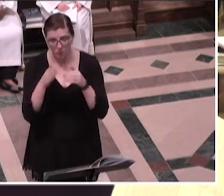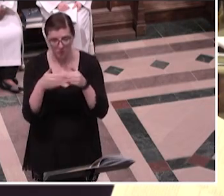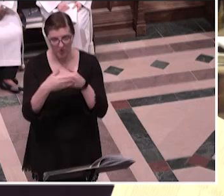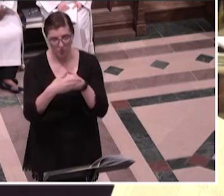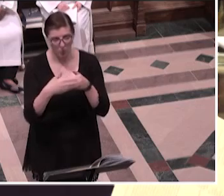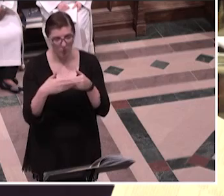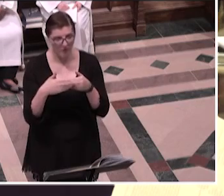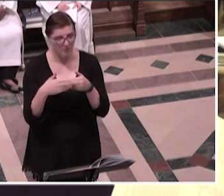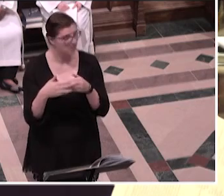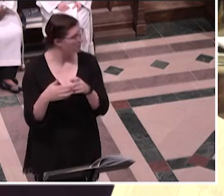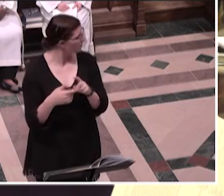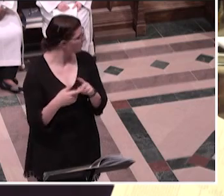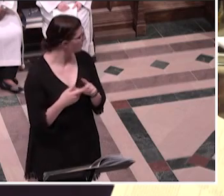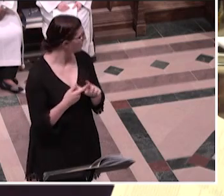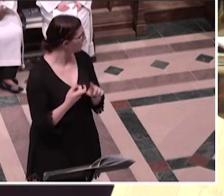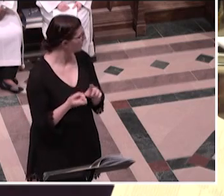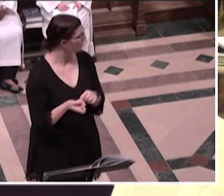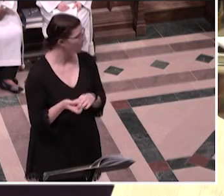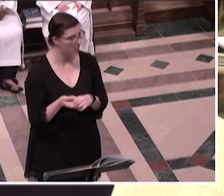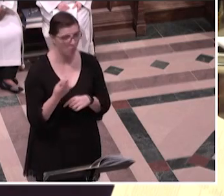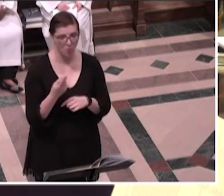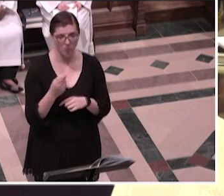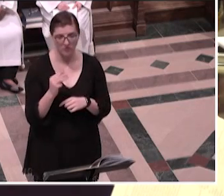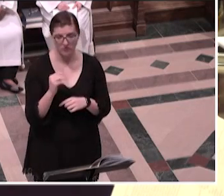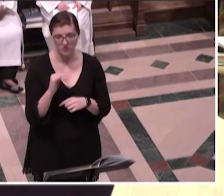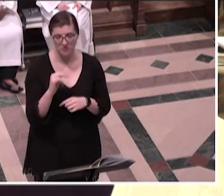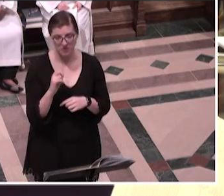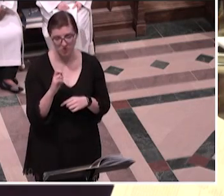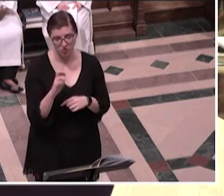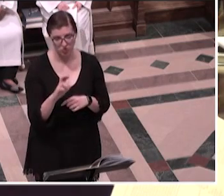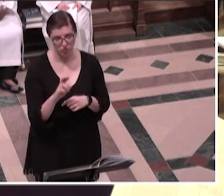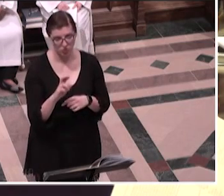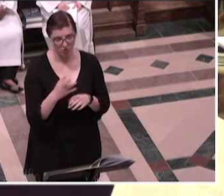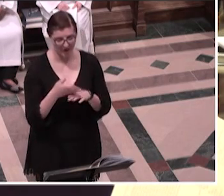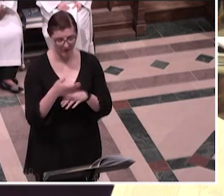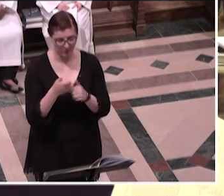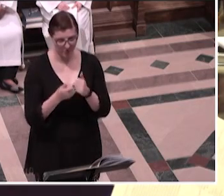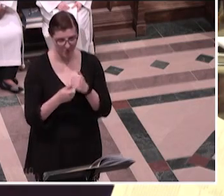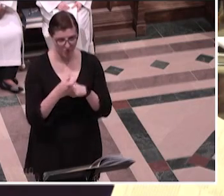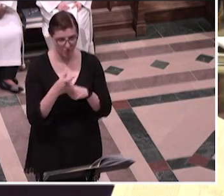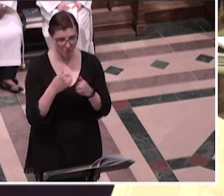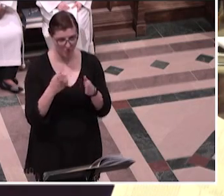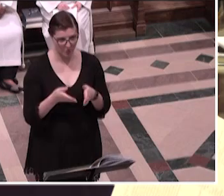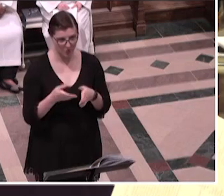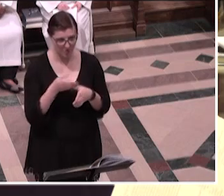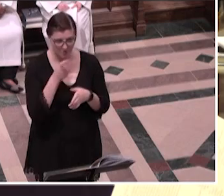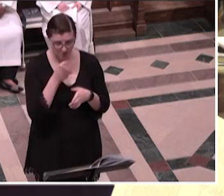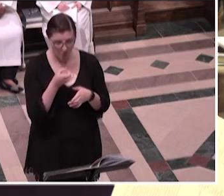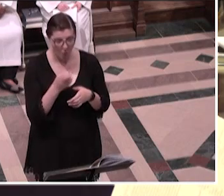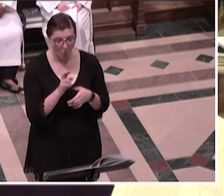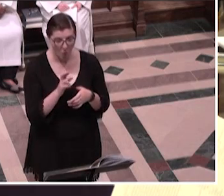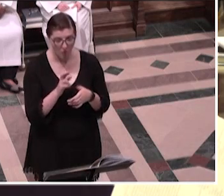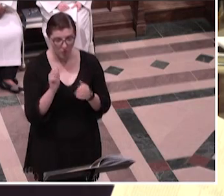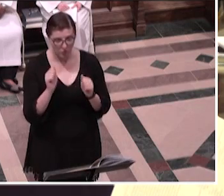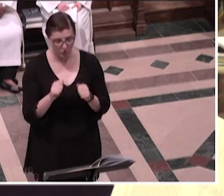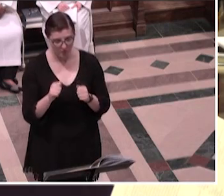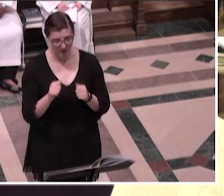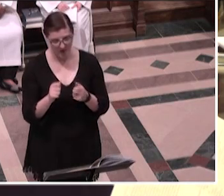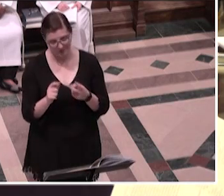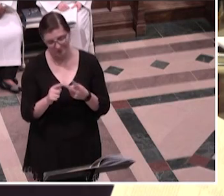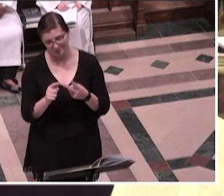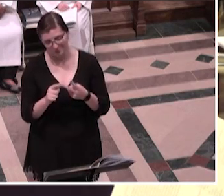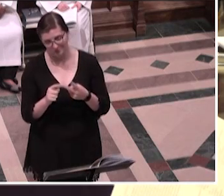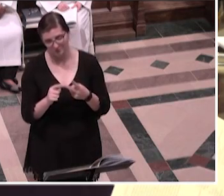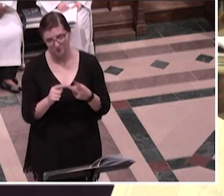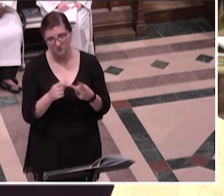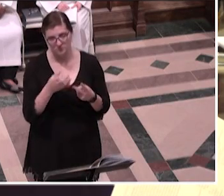one of our lay Eucharistic ministers after each person consumes. Or you may receive in one kind, to receive